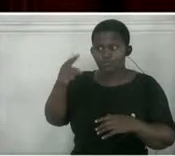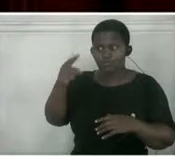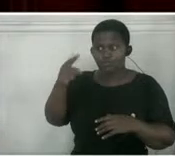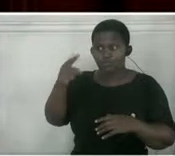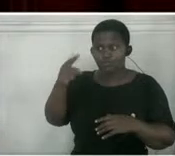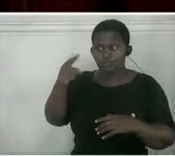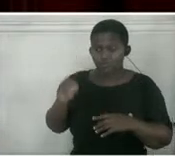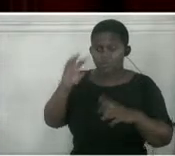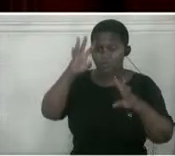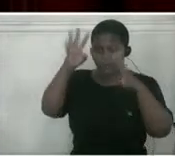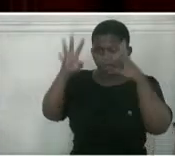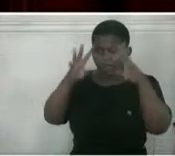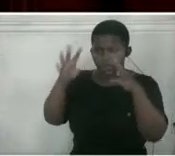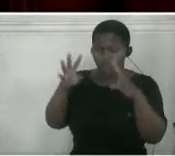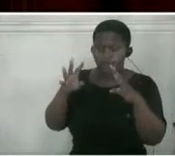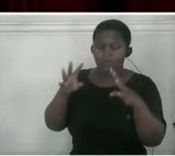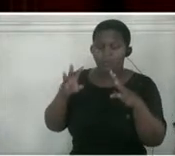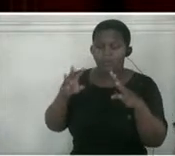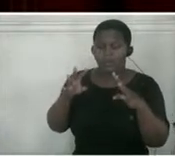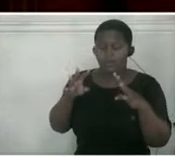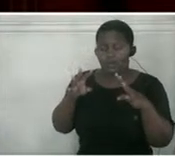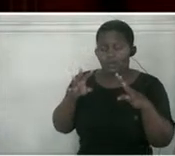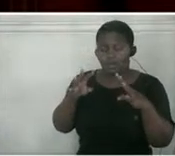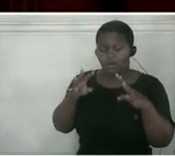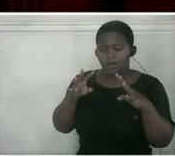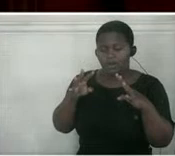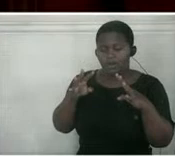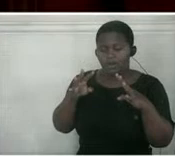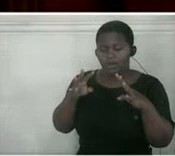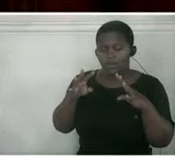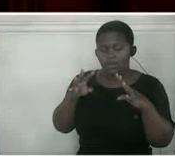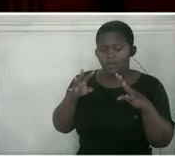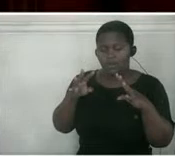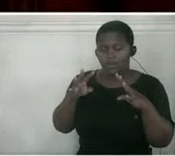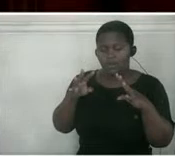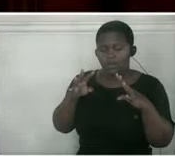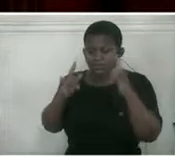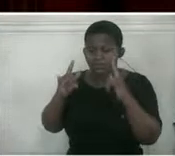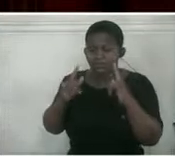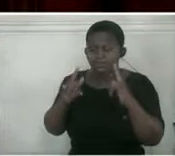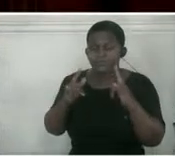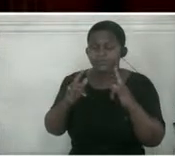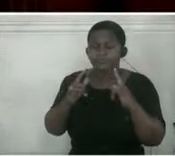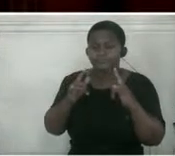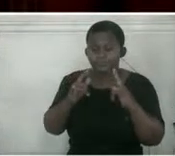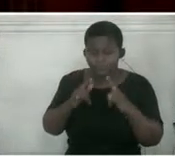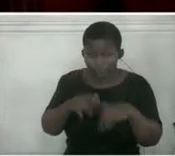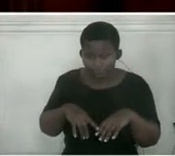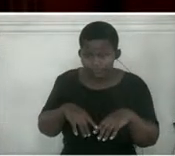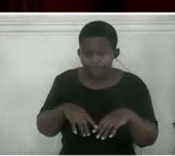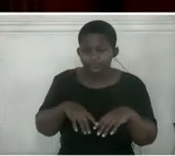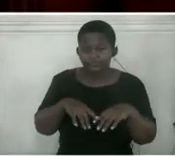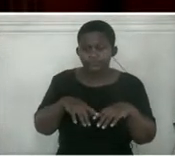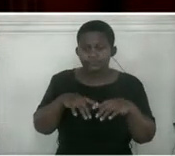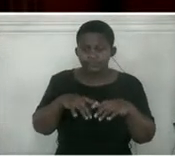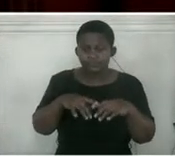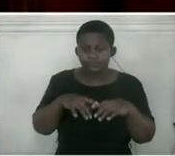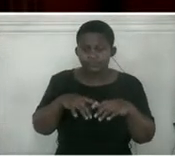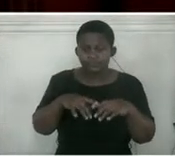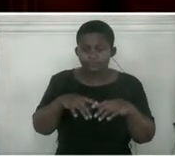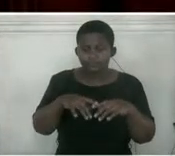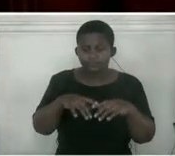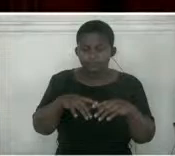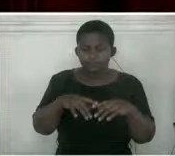in creating the coastal smart cities. Enterprise development remains